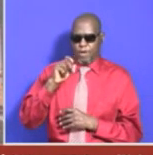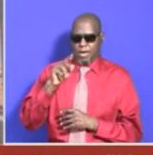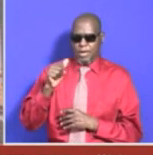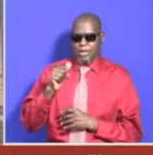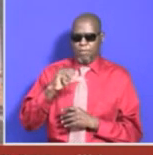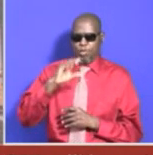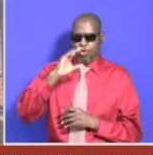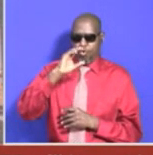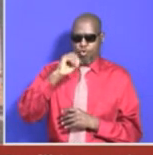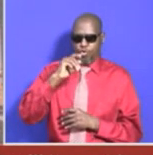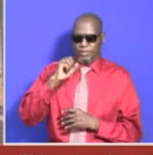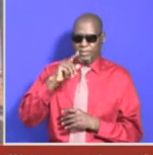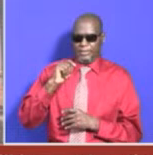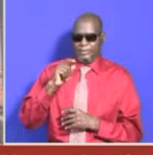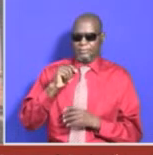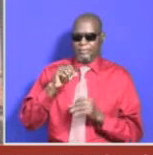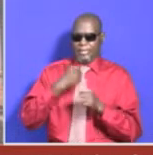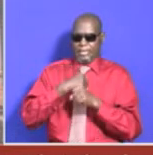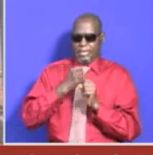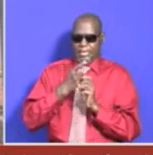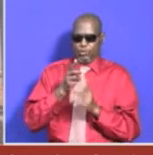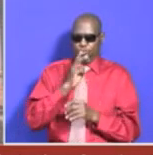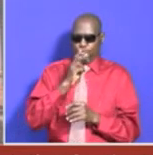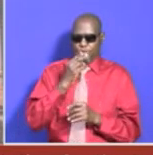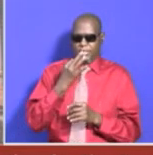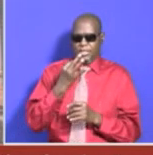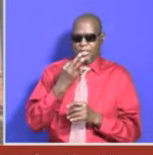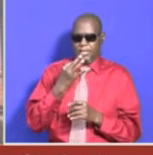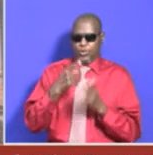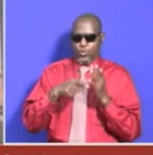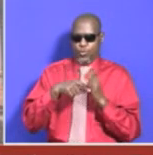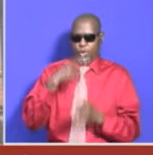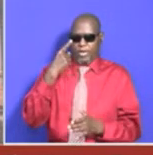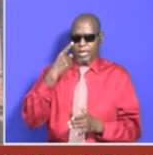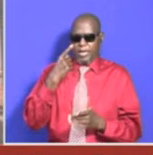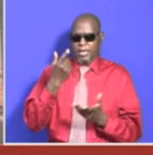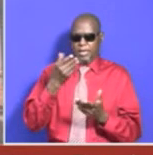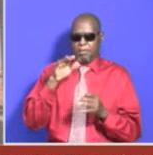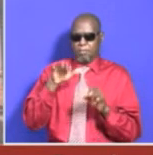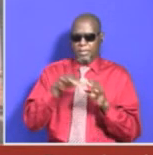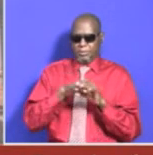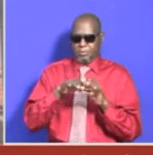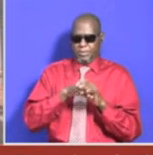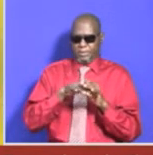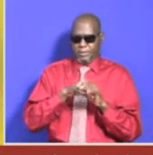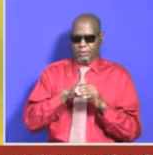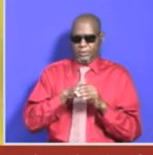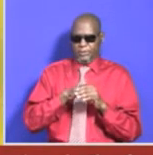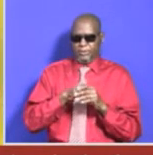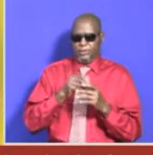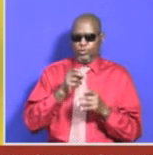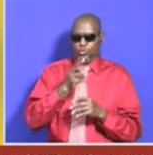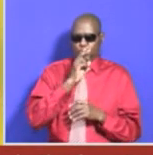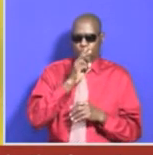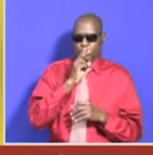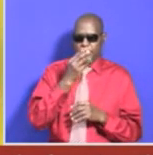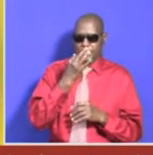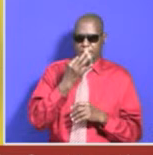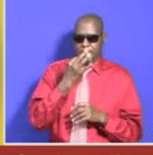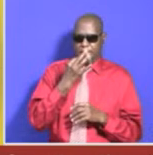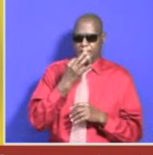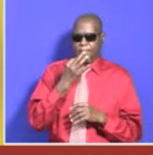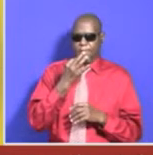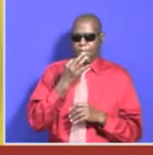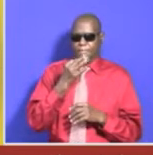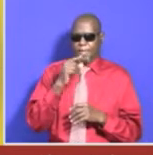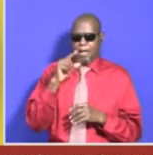Award 2023. He had the privilege of participating in the Inagro Content Creators Awards 2023 Gala at the National Museum